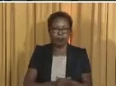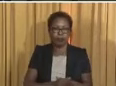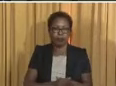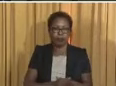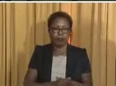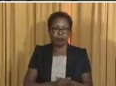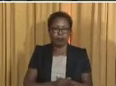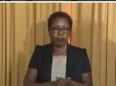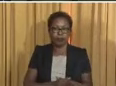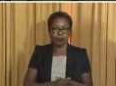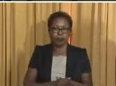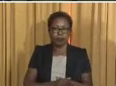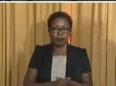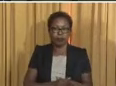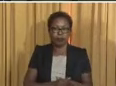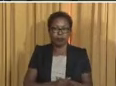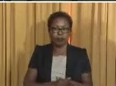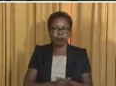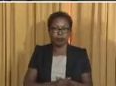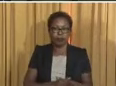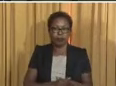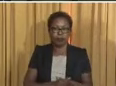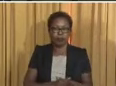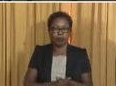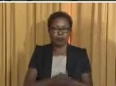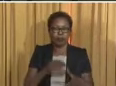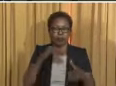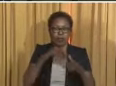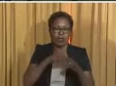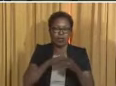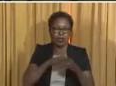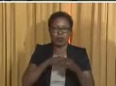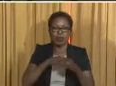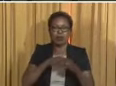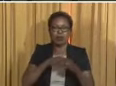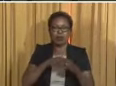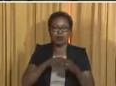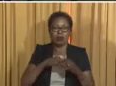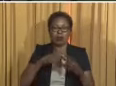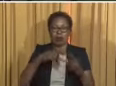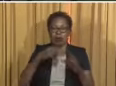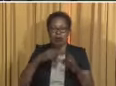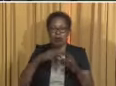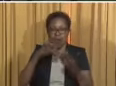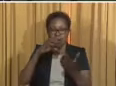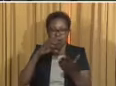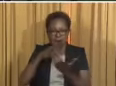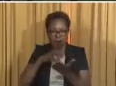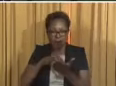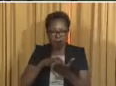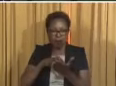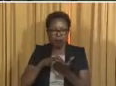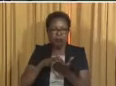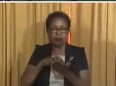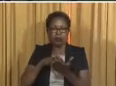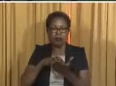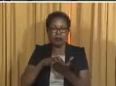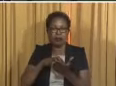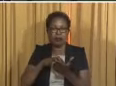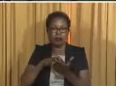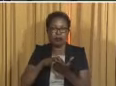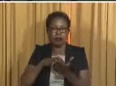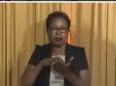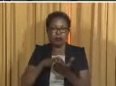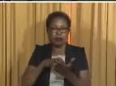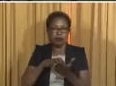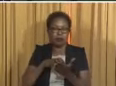In the UK Court of Appeal decision, Mohan versus Her Majesty's Senior Coroner for Oxfordshire, Lady